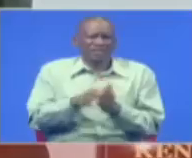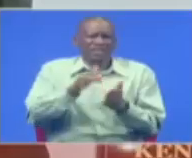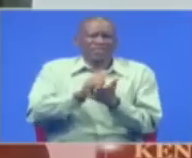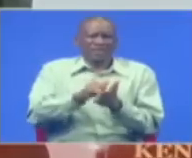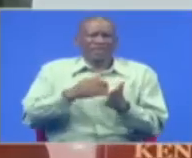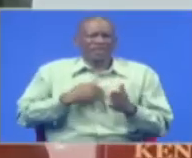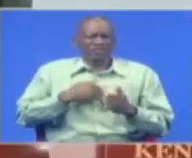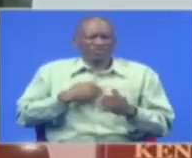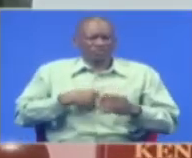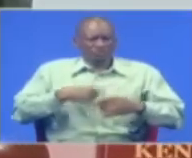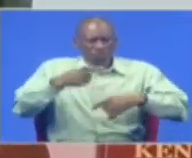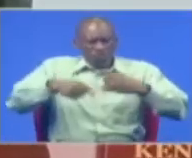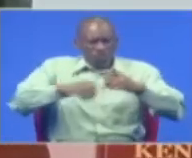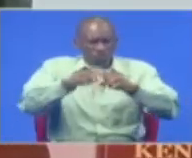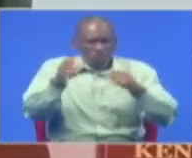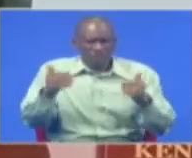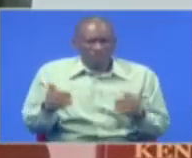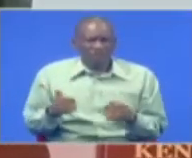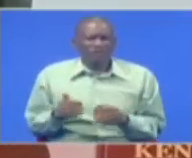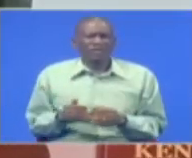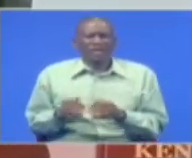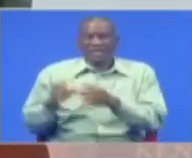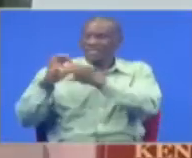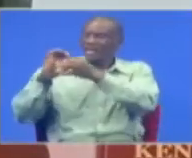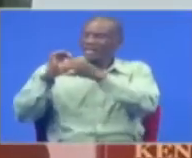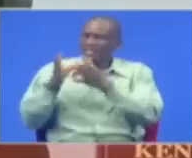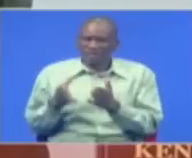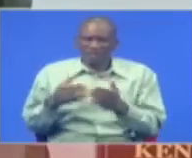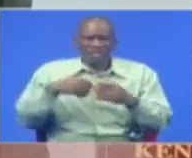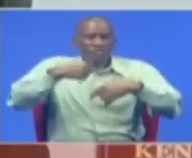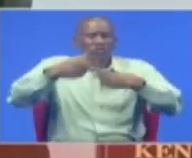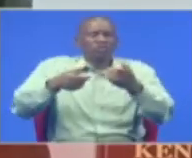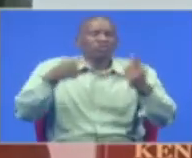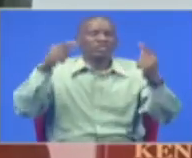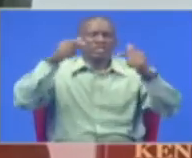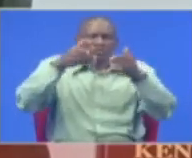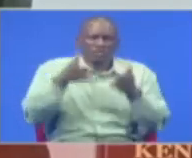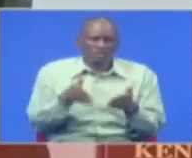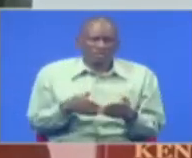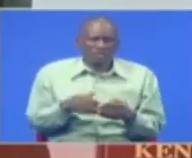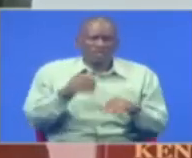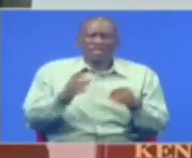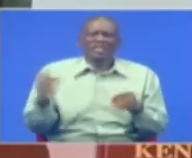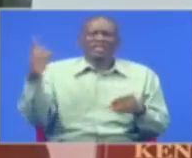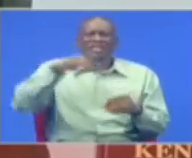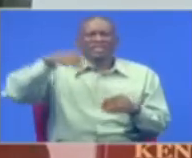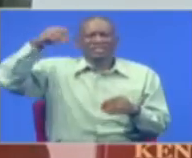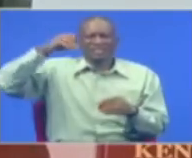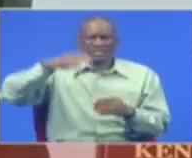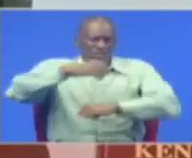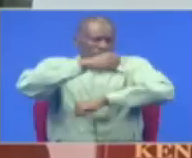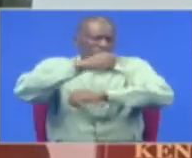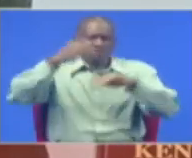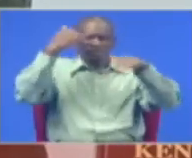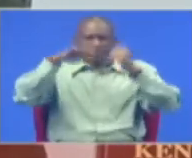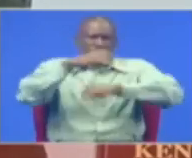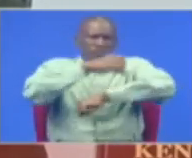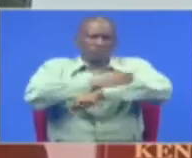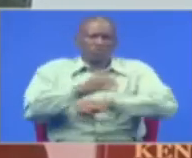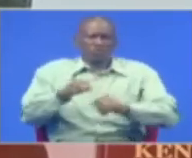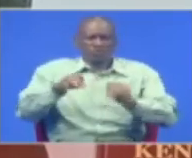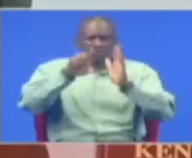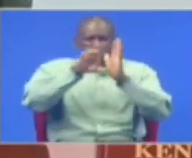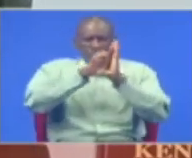root. And it's up and going. At JSC University School of Law, now with a little